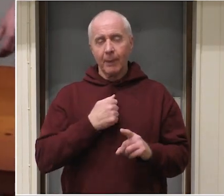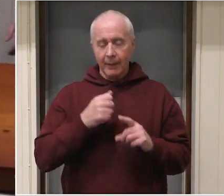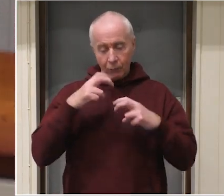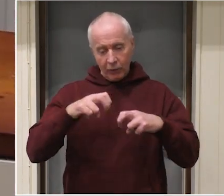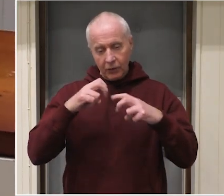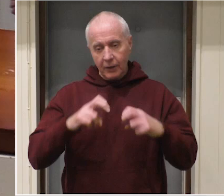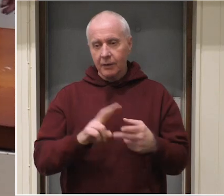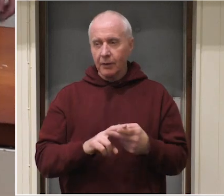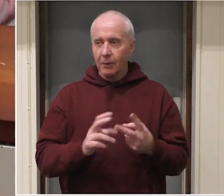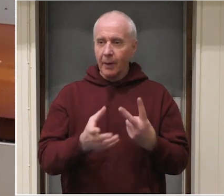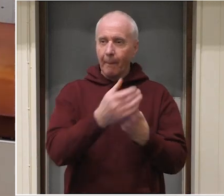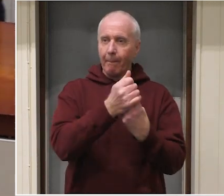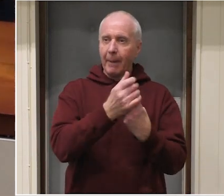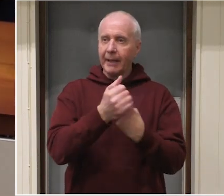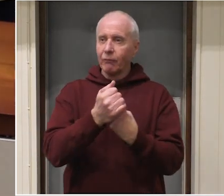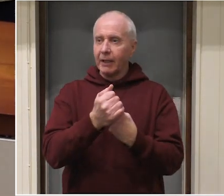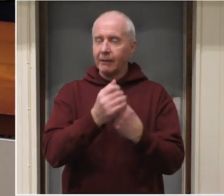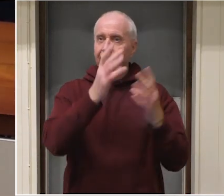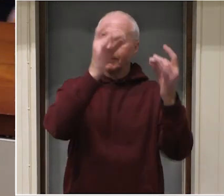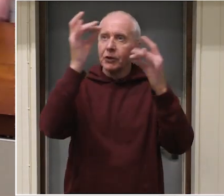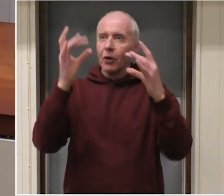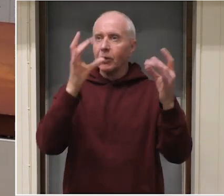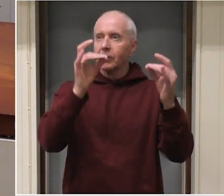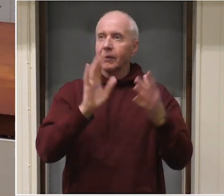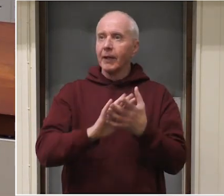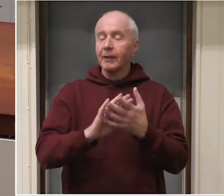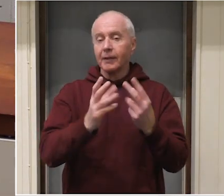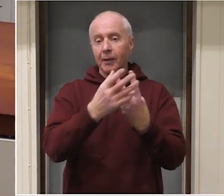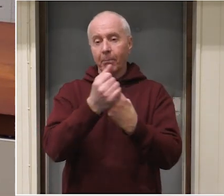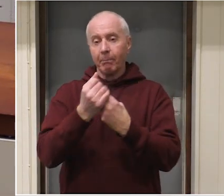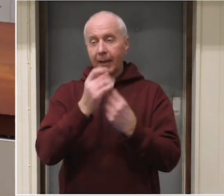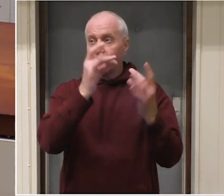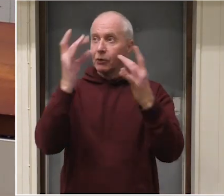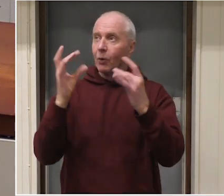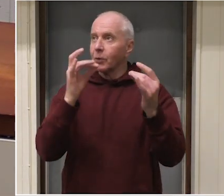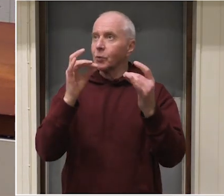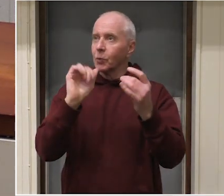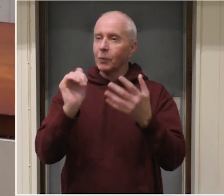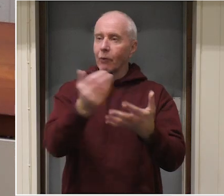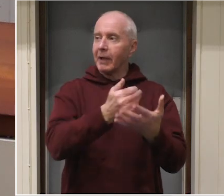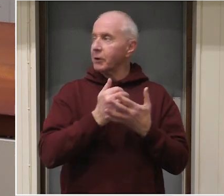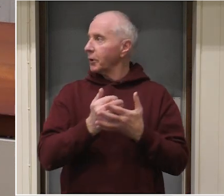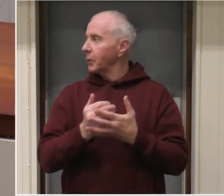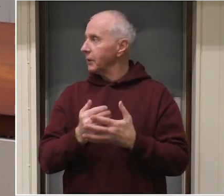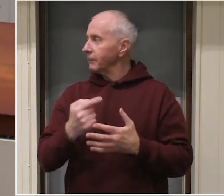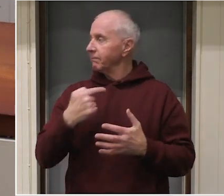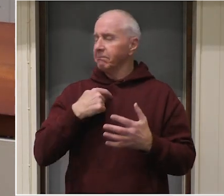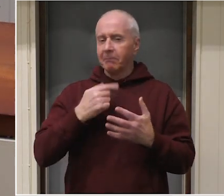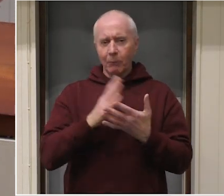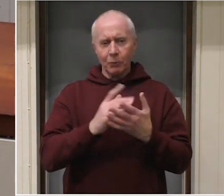I blithely thought, let's do binary stars to the rescue. I'm not sure if I really figured out at the time what I'm trying to